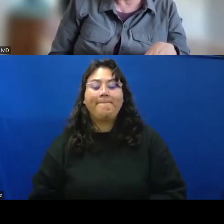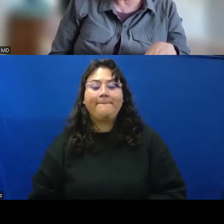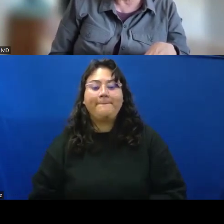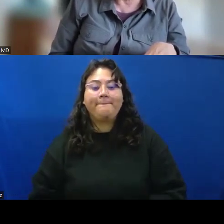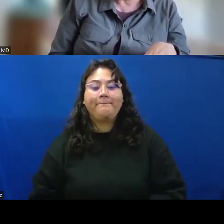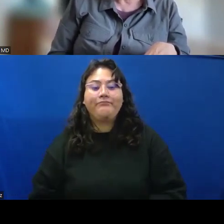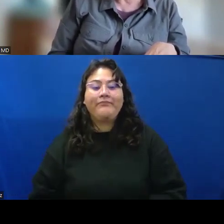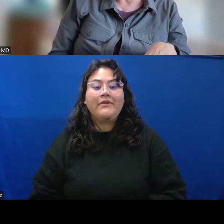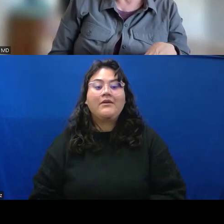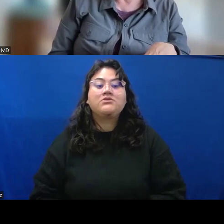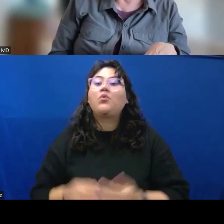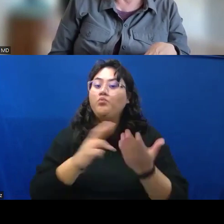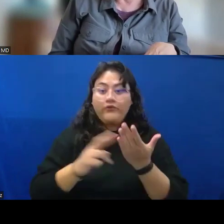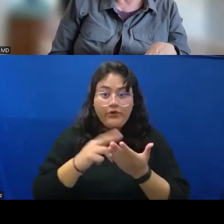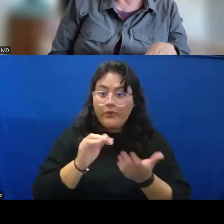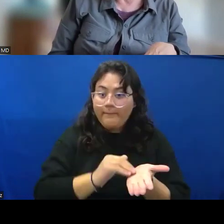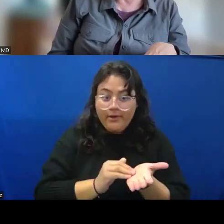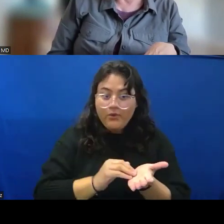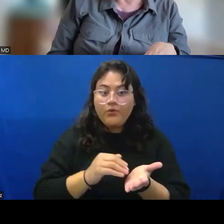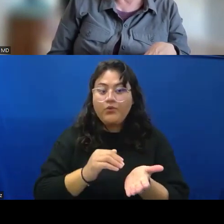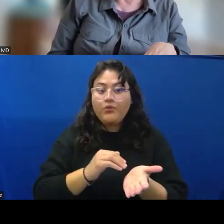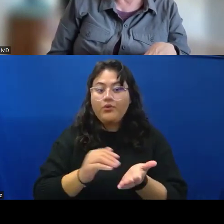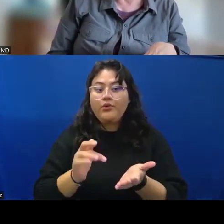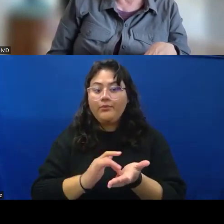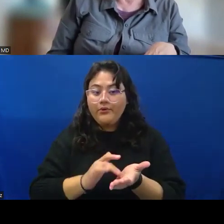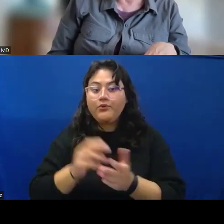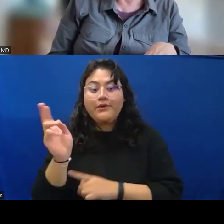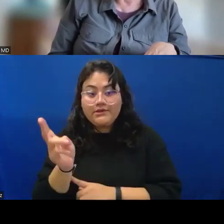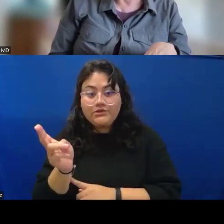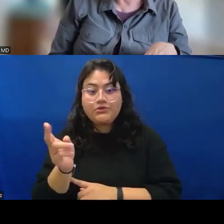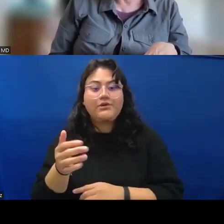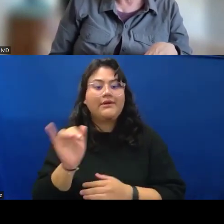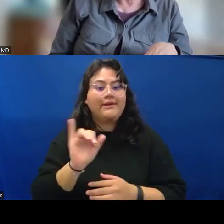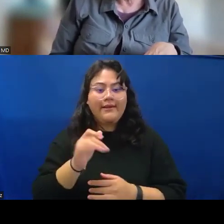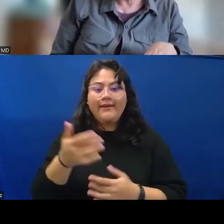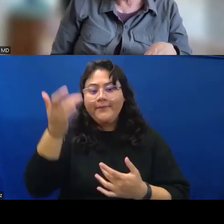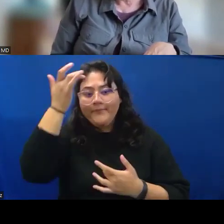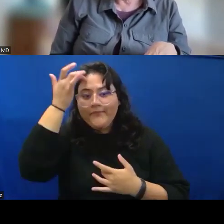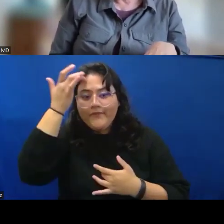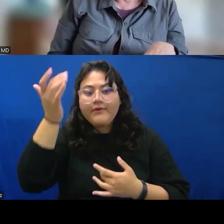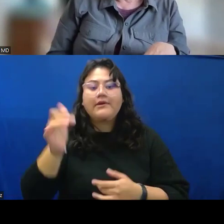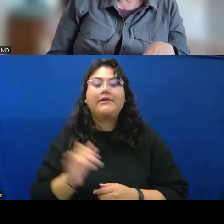head trauma? Certain head trauma can cause changes in hearing.